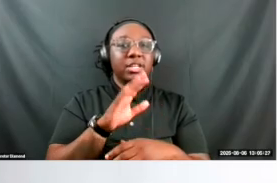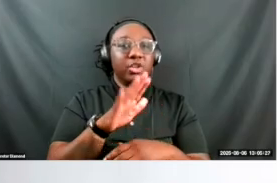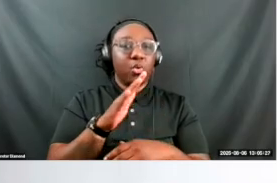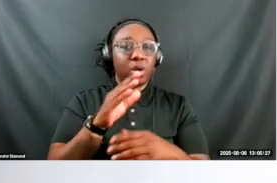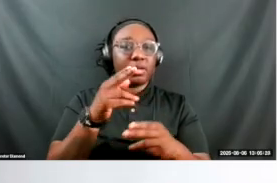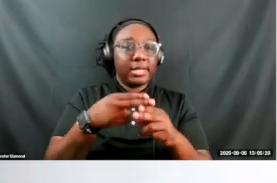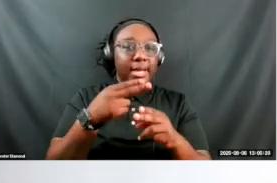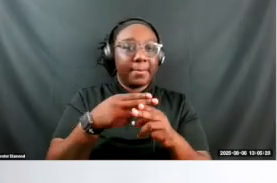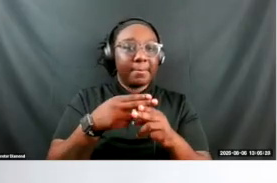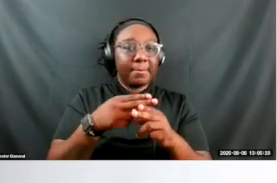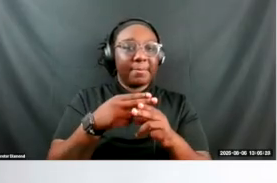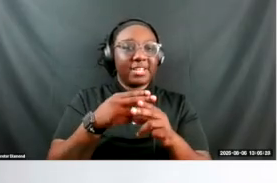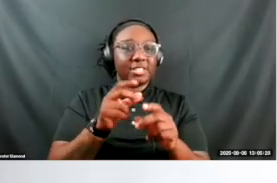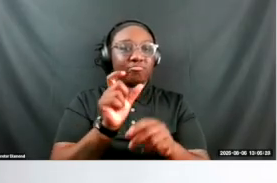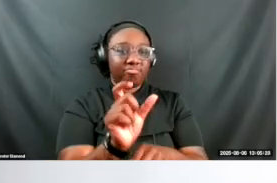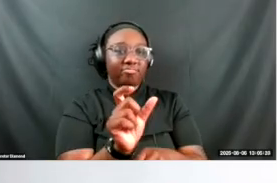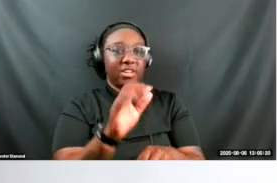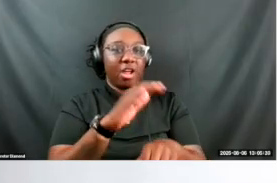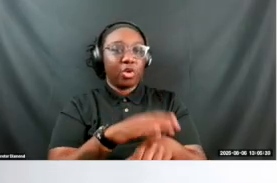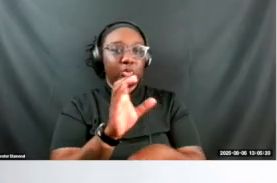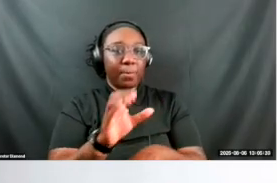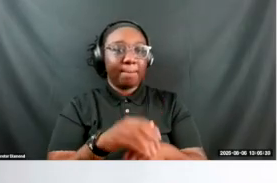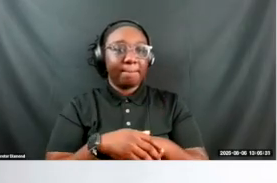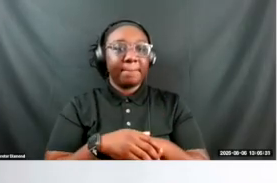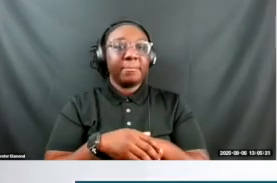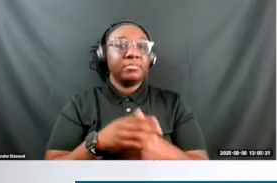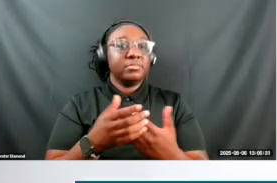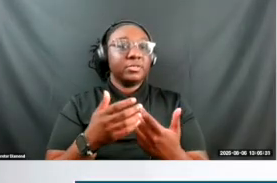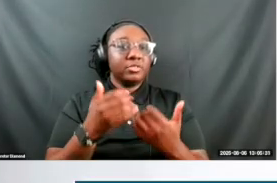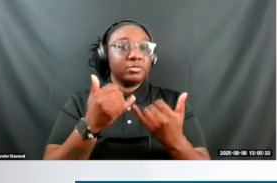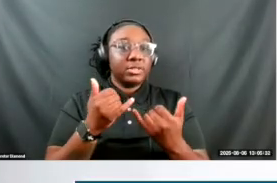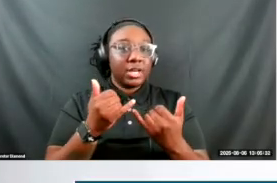We can move to the next slide to navigate today's agenda.